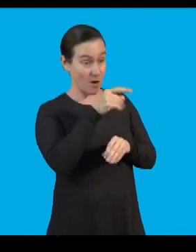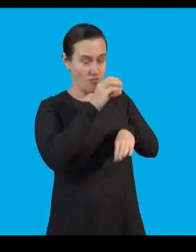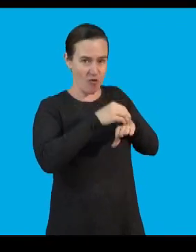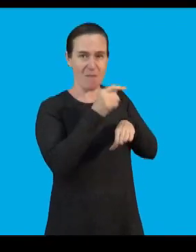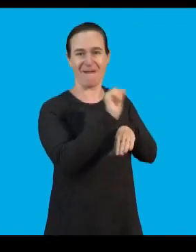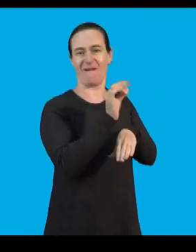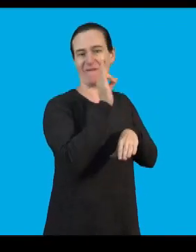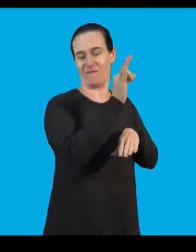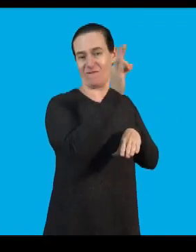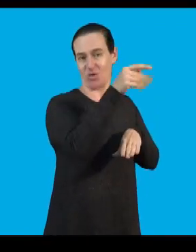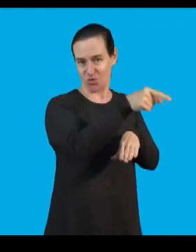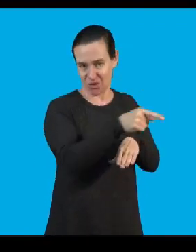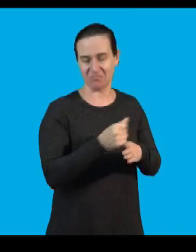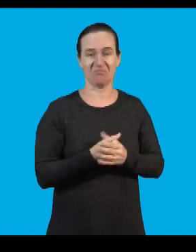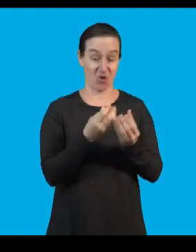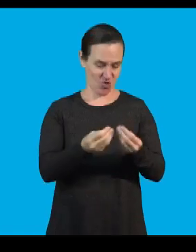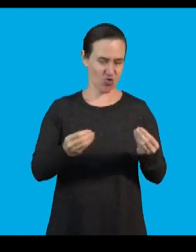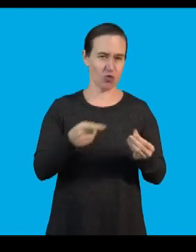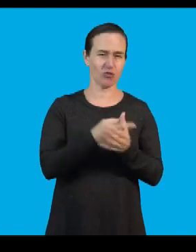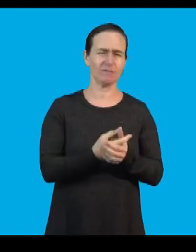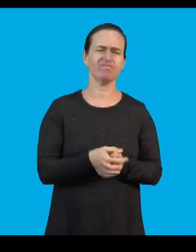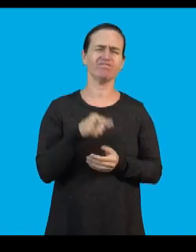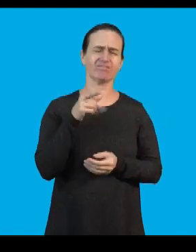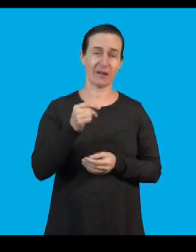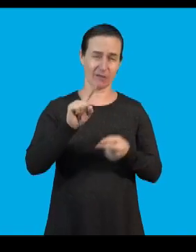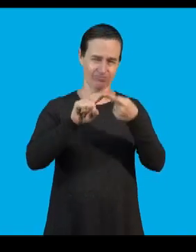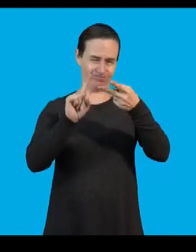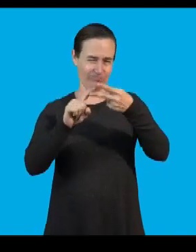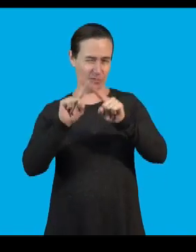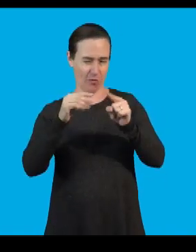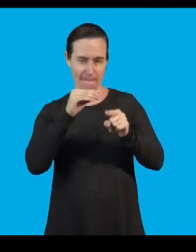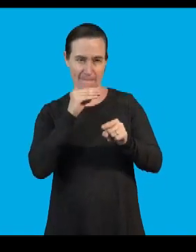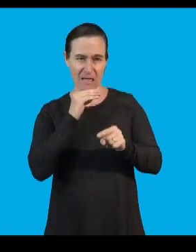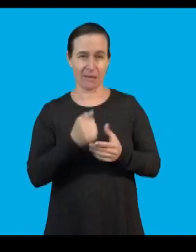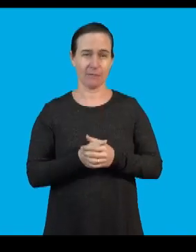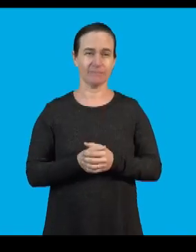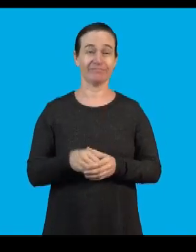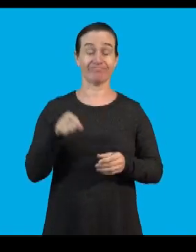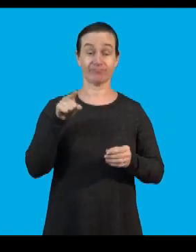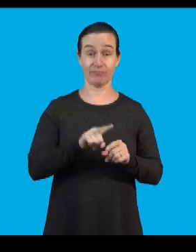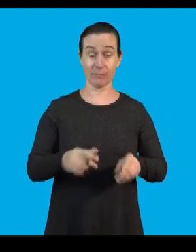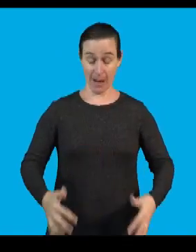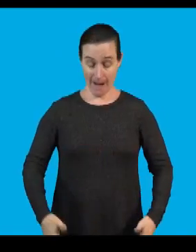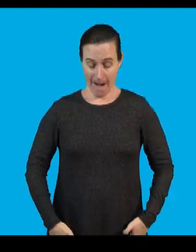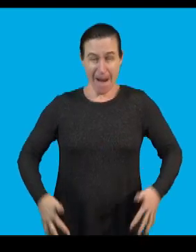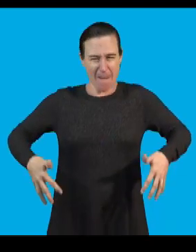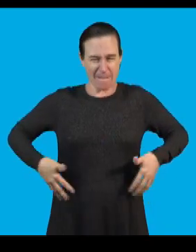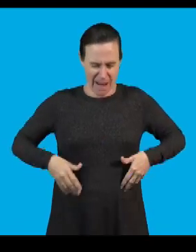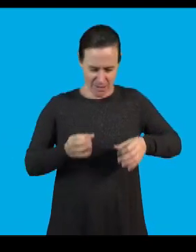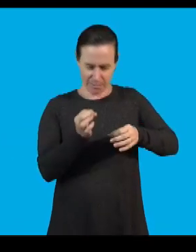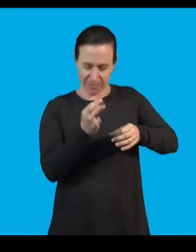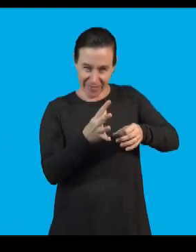disrupted. Now, look at the literal and figurative meaning coming through here, all right? A mended pair of